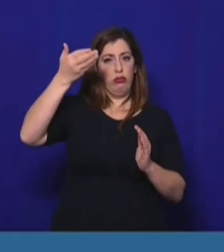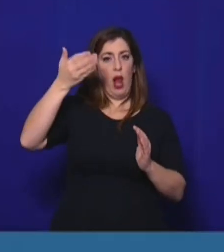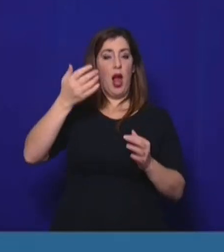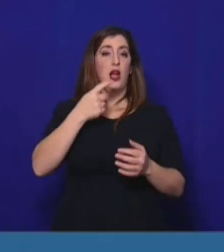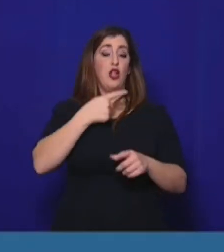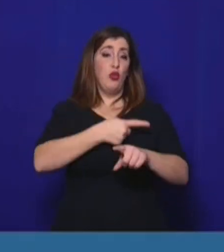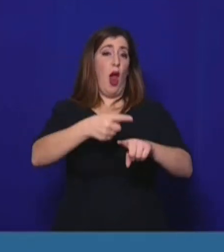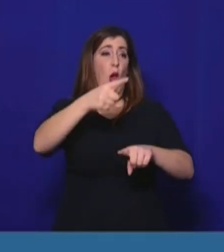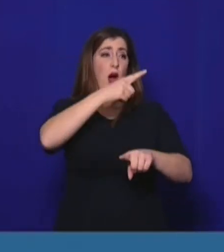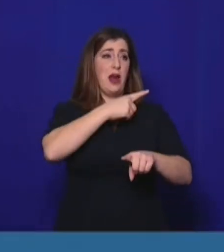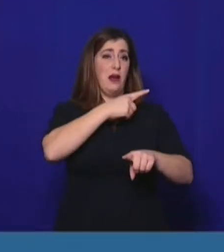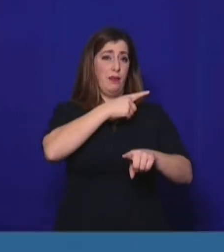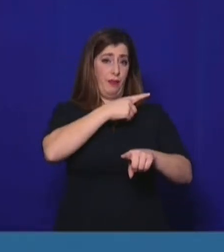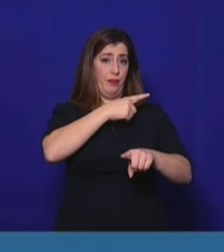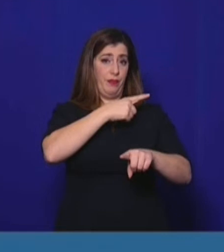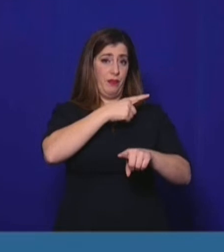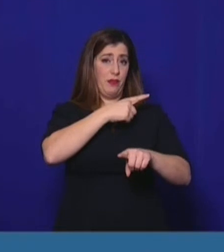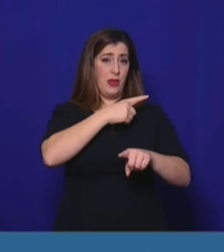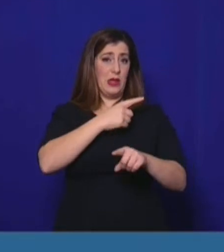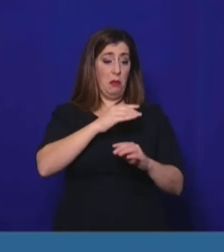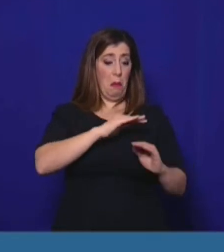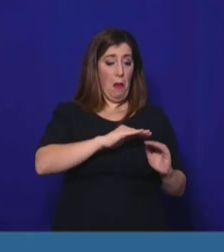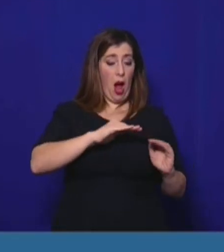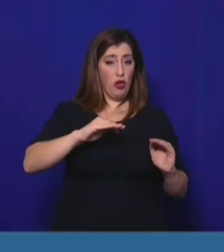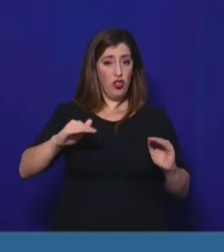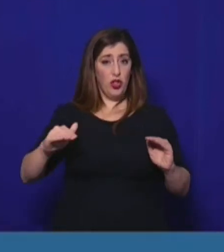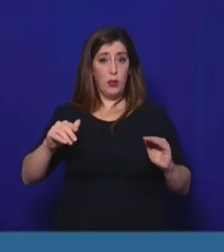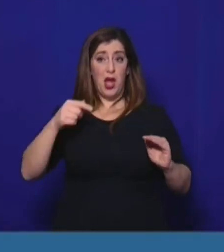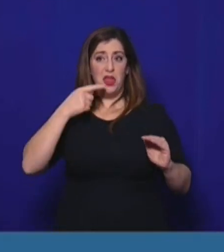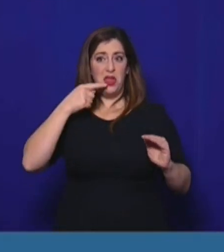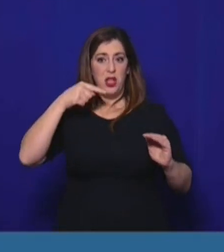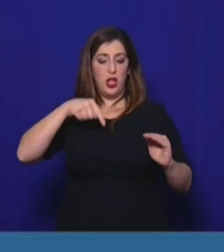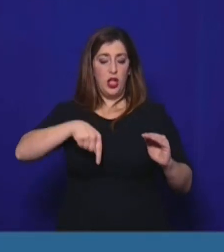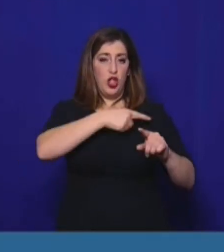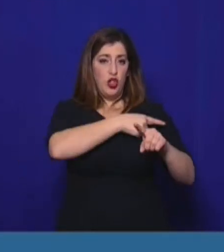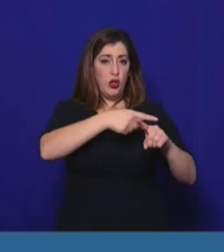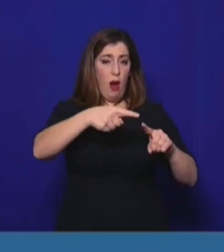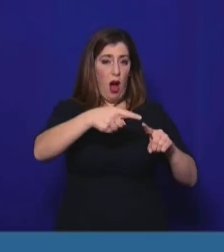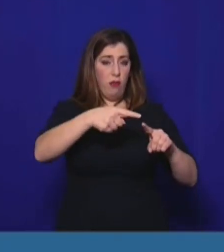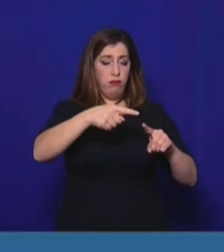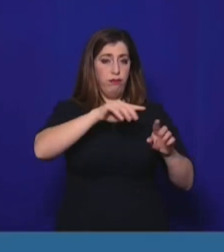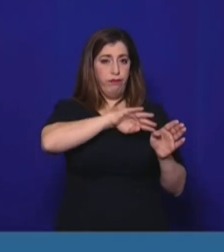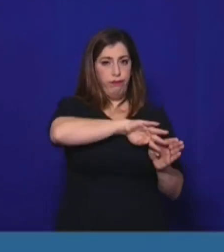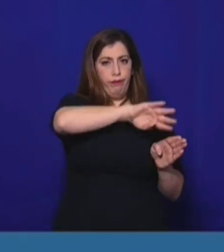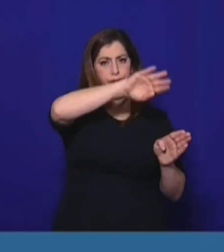kollha, però għandna dak l-age groups bejn il-25 u 34 li propju kien hemm żieda iktar